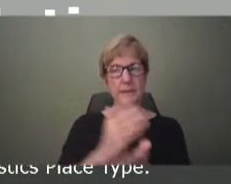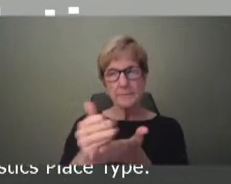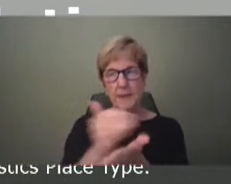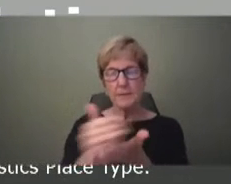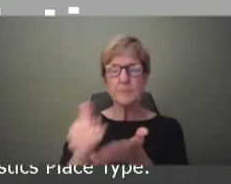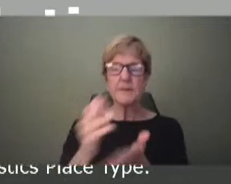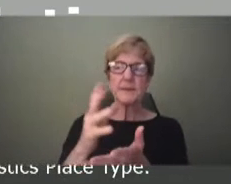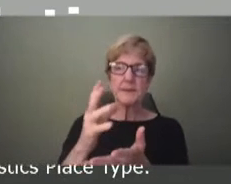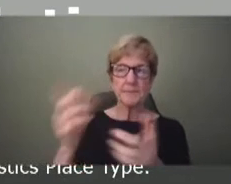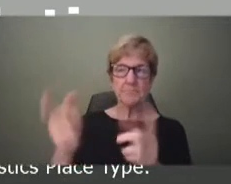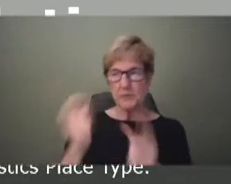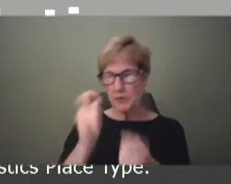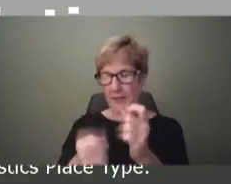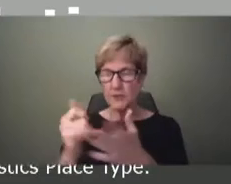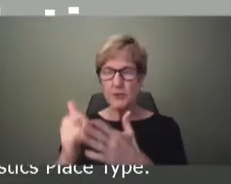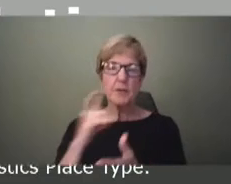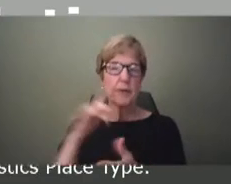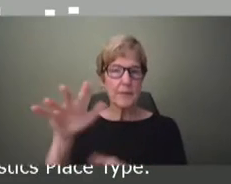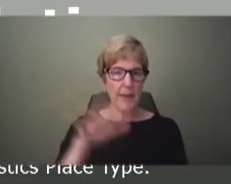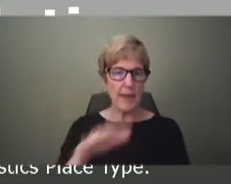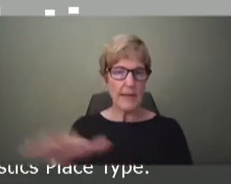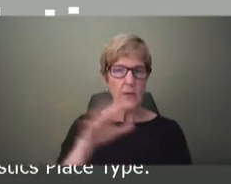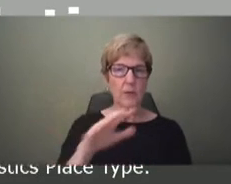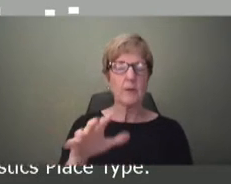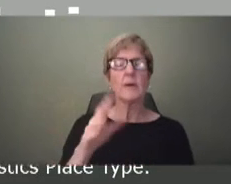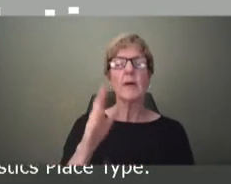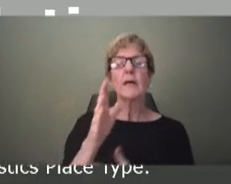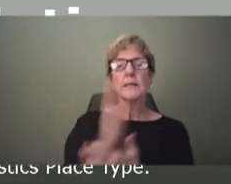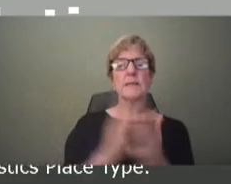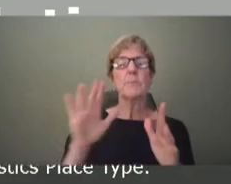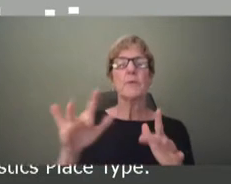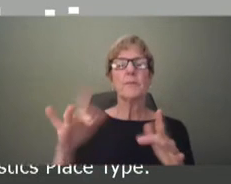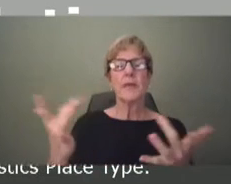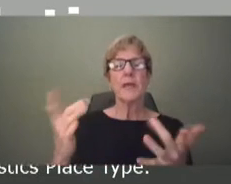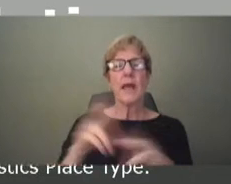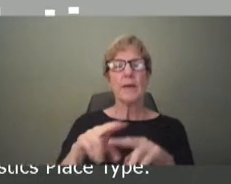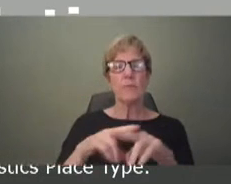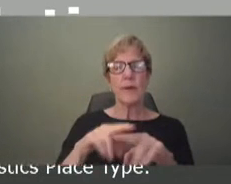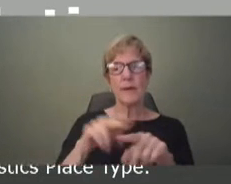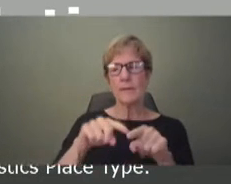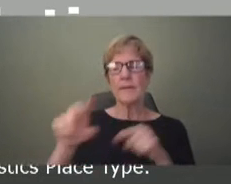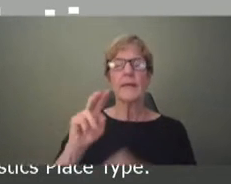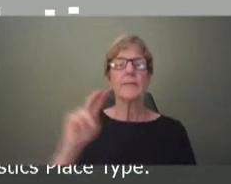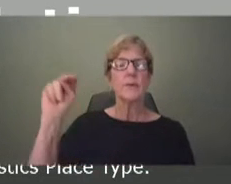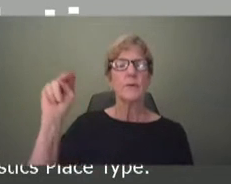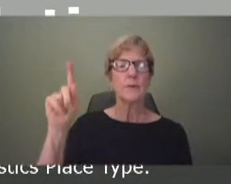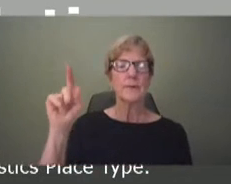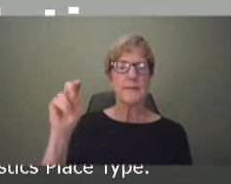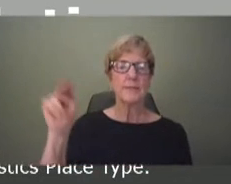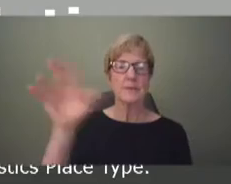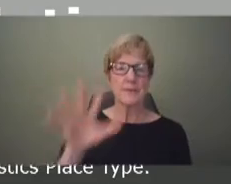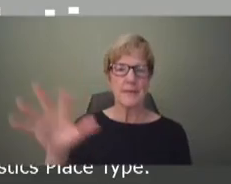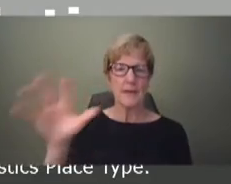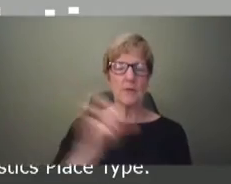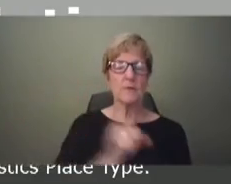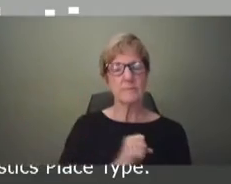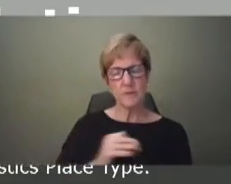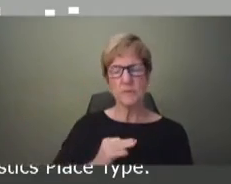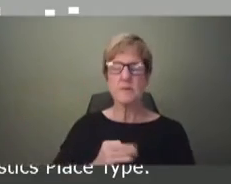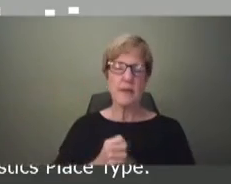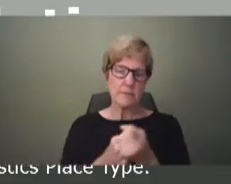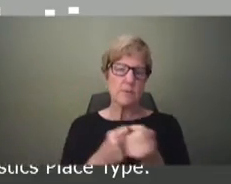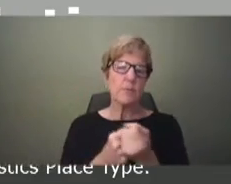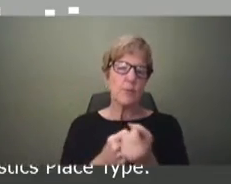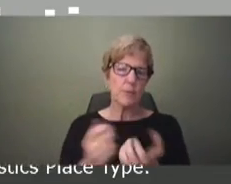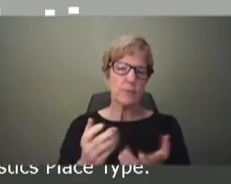north TR quarter particularly around uh some of these light rail stops uh in the North Davidson area uh so again staff does support and recommend